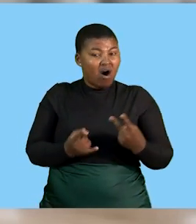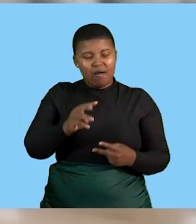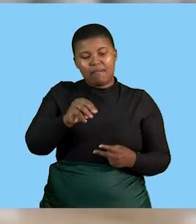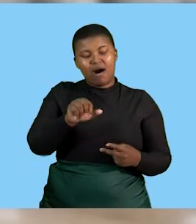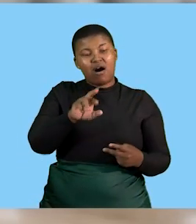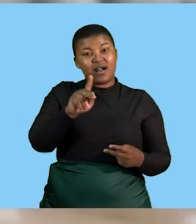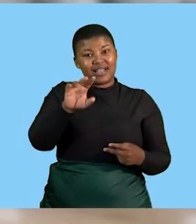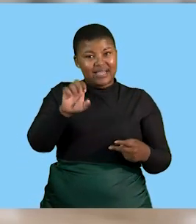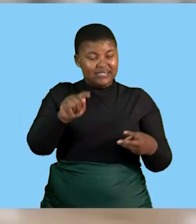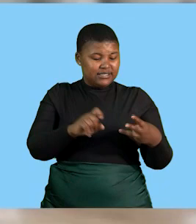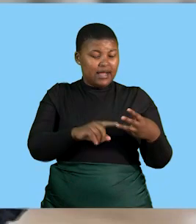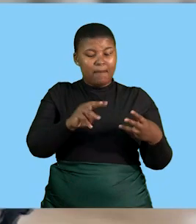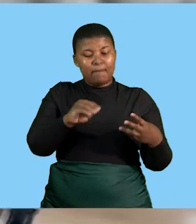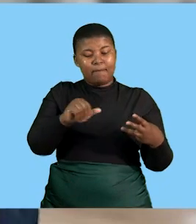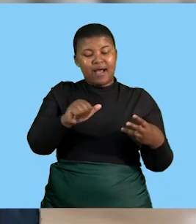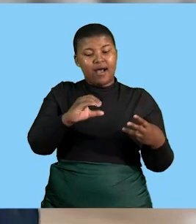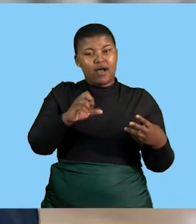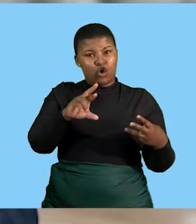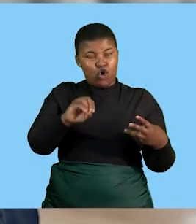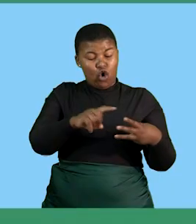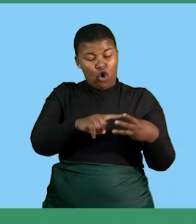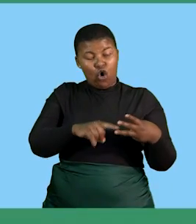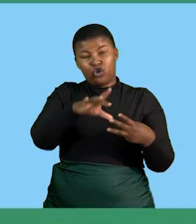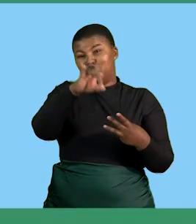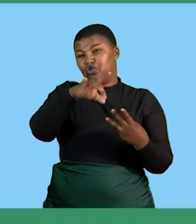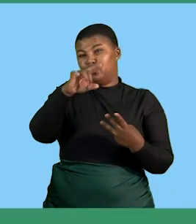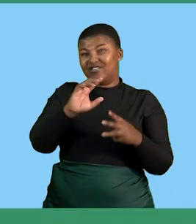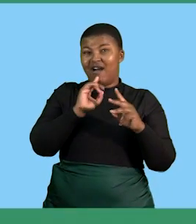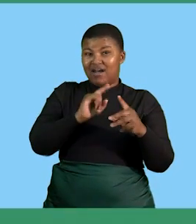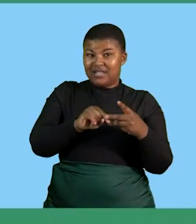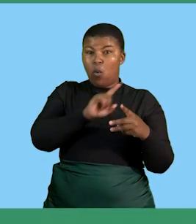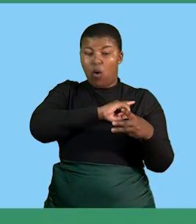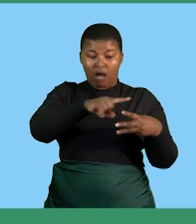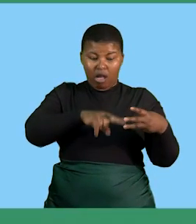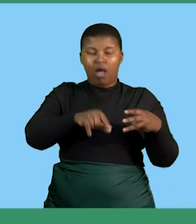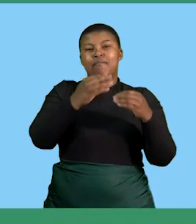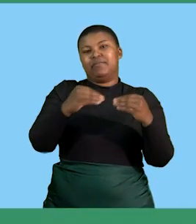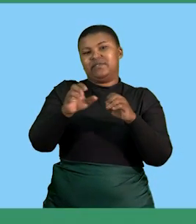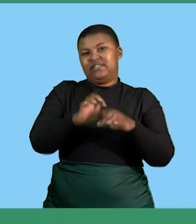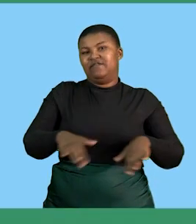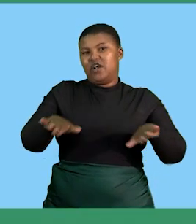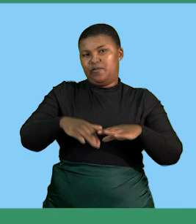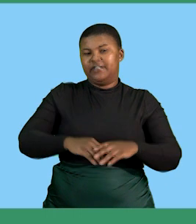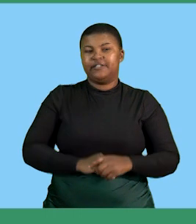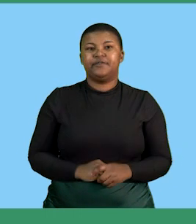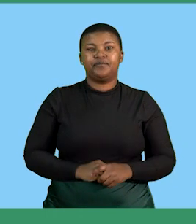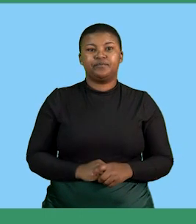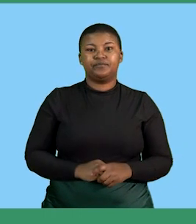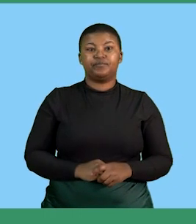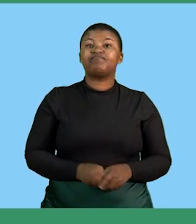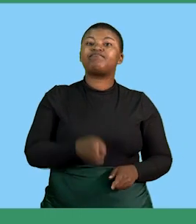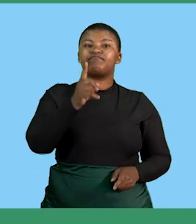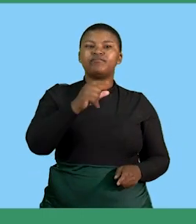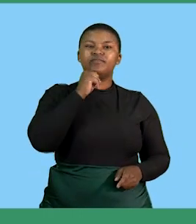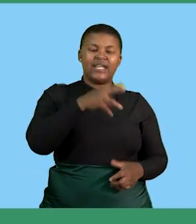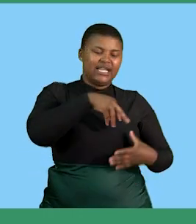environment. Okay, so in statement A, it says the internal environment. That's already enough for you to